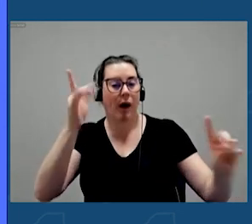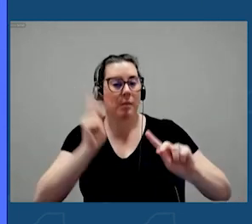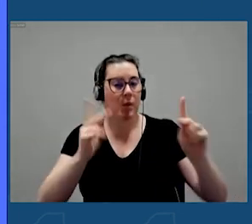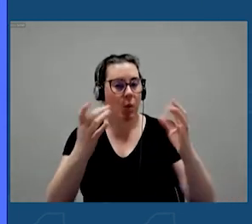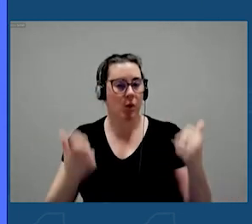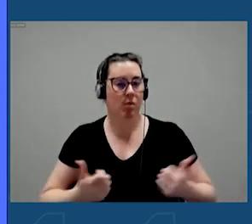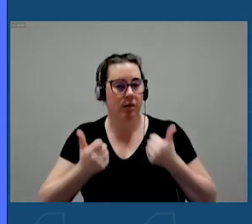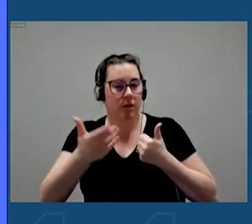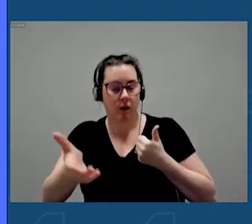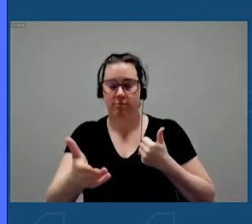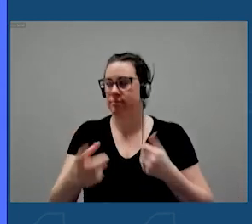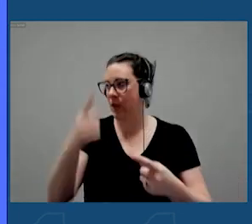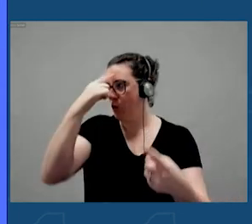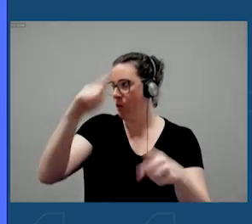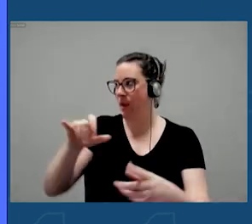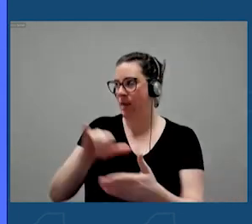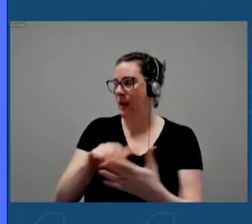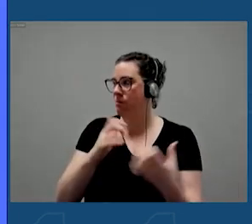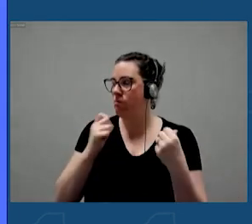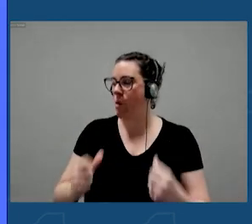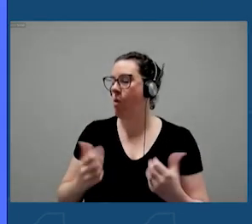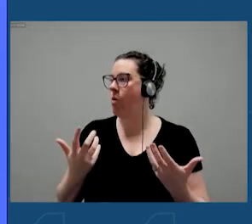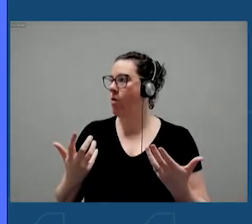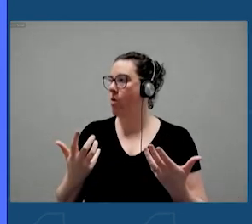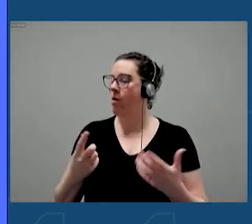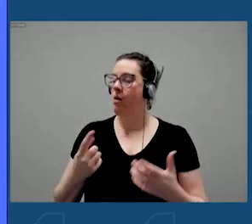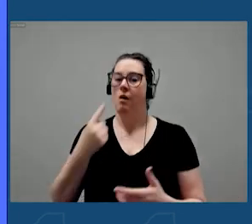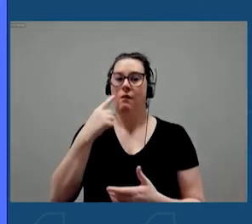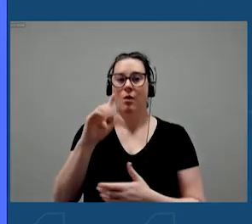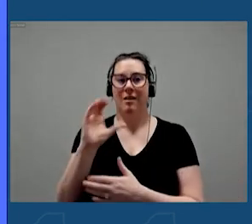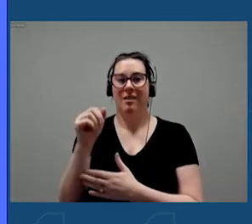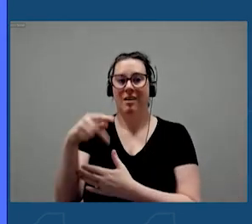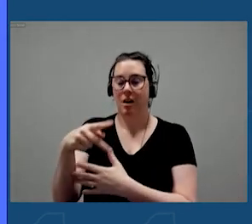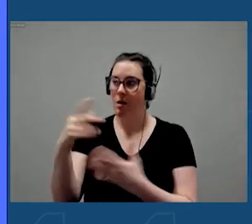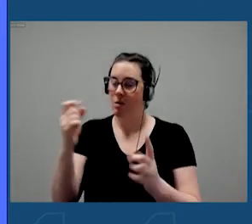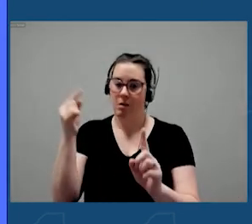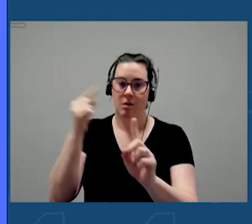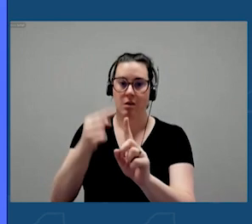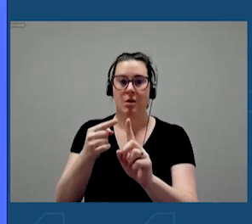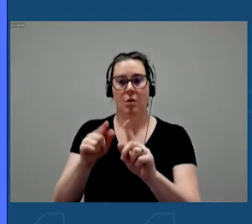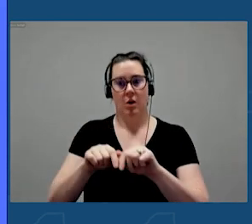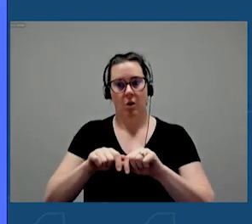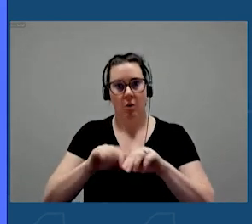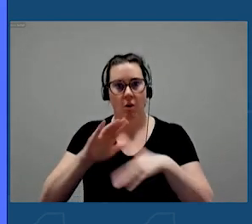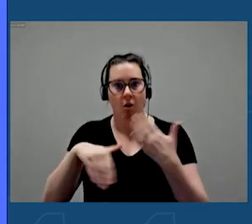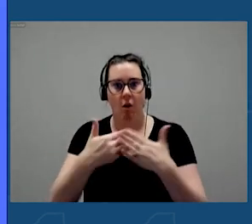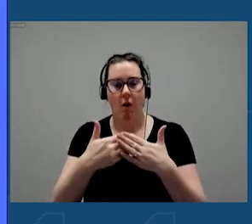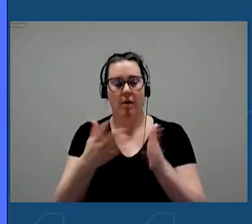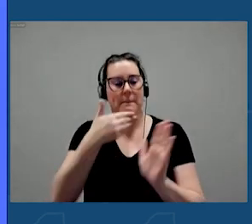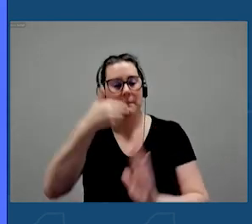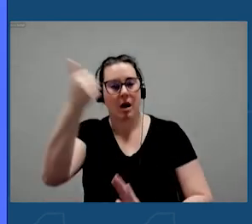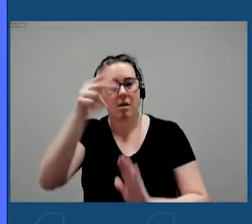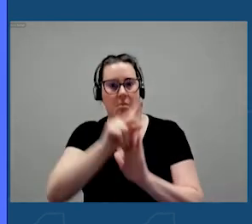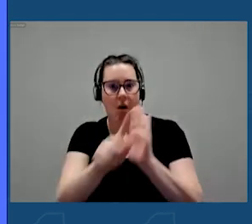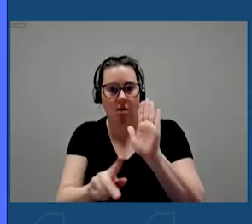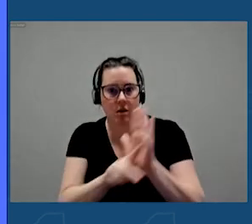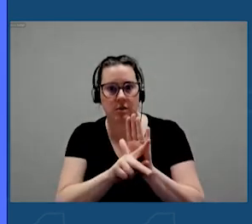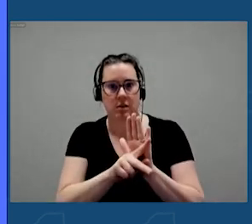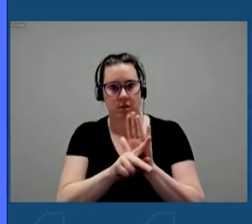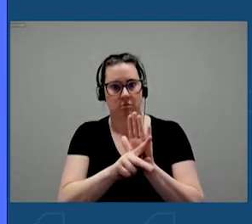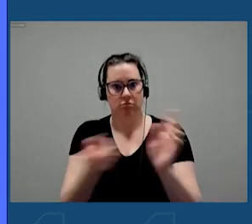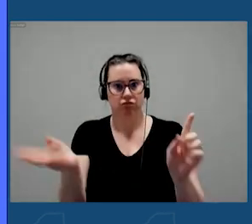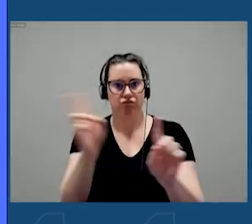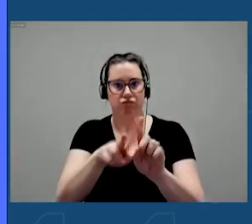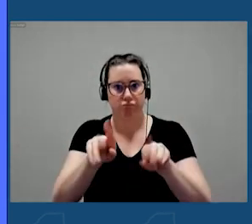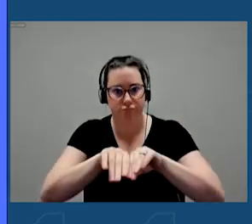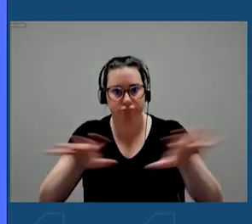One of the things that we're determined to do at CAP always is to cross-pollinate some of the best policy solutions that there are. But in